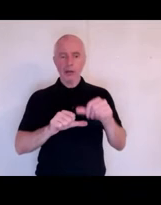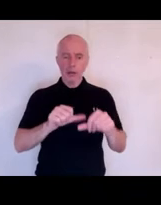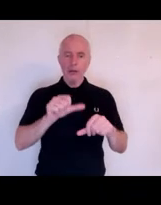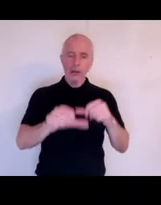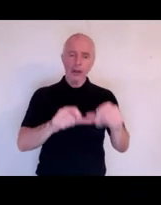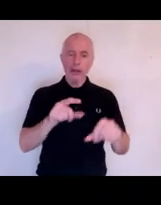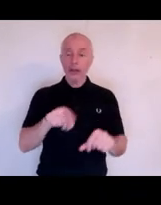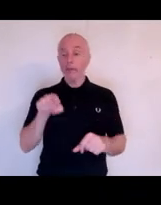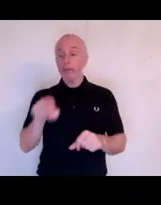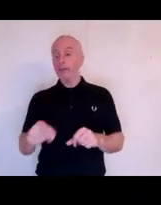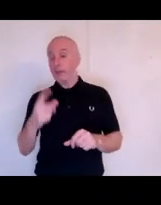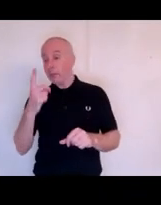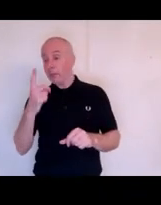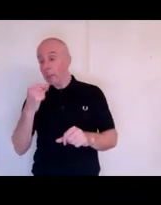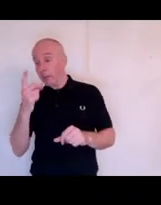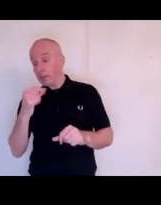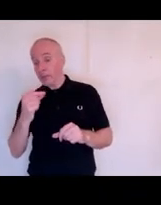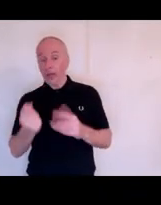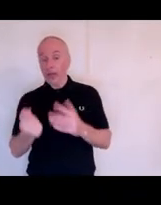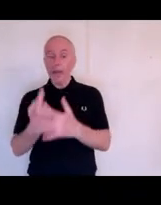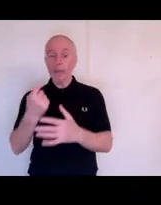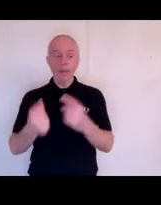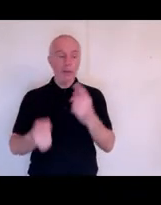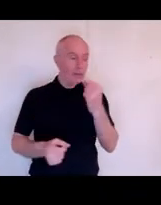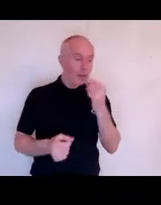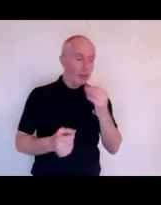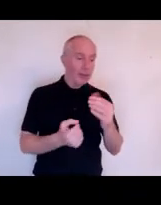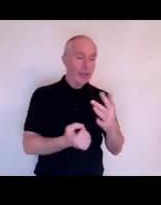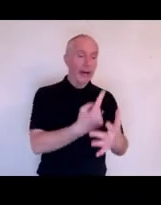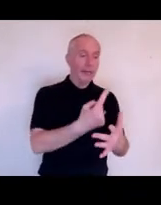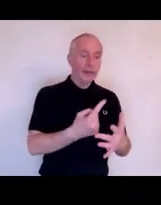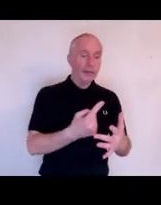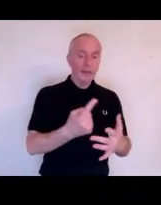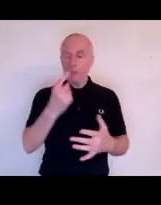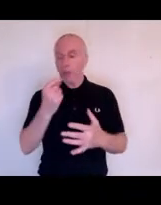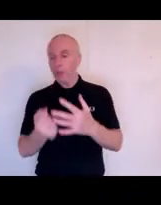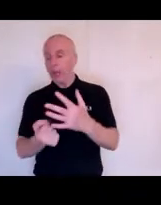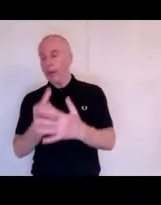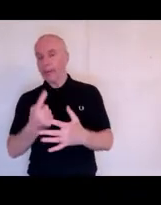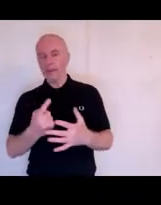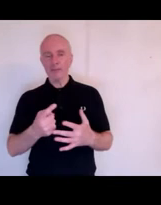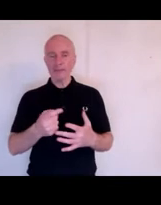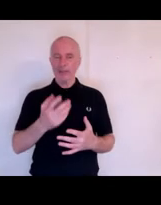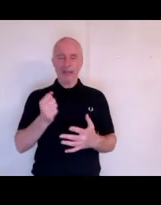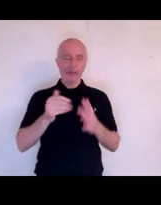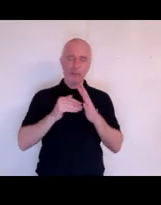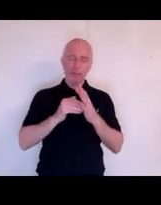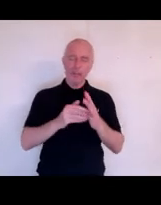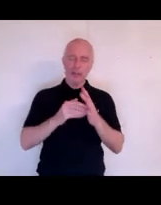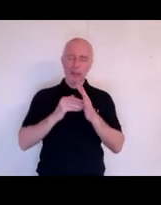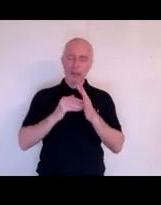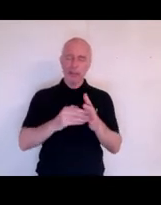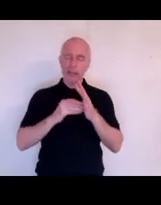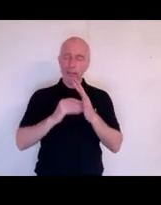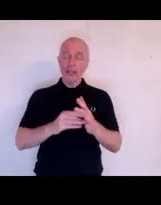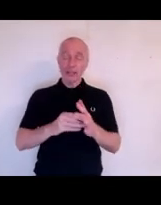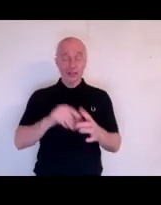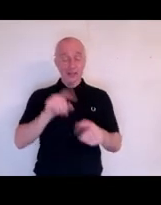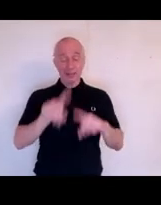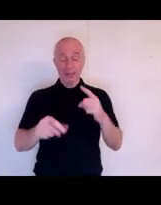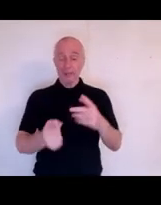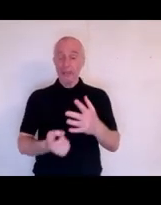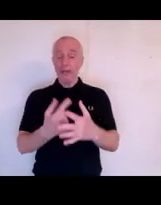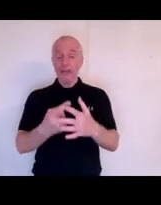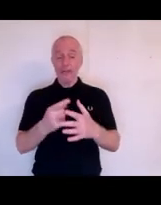probability, we need to start thinking at the scale of the millions upon millions upon millions of events happening every